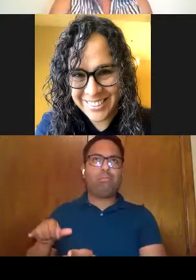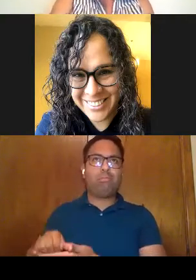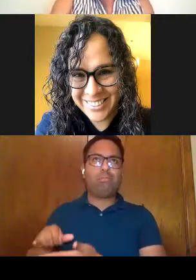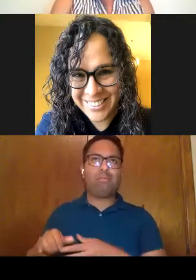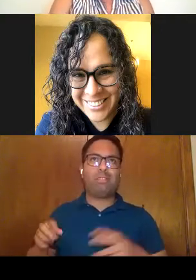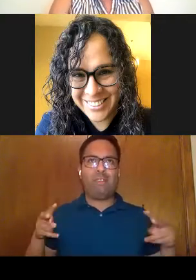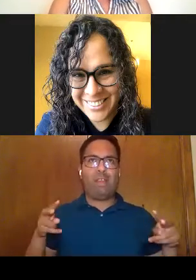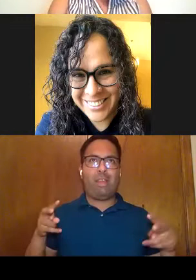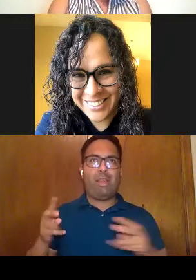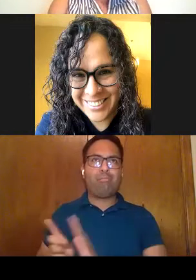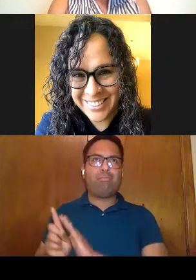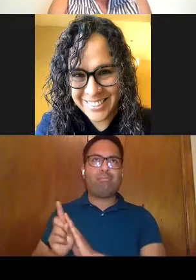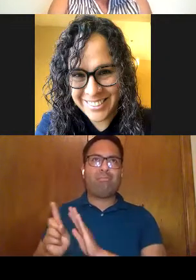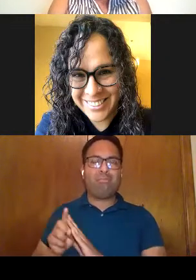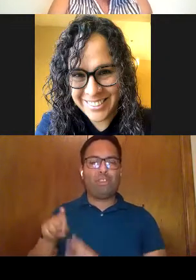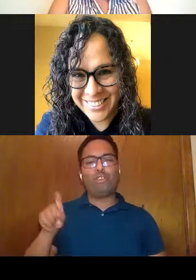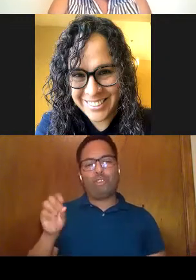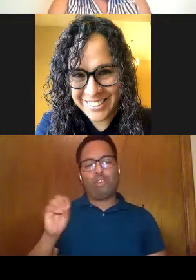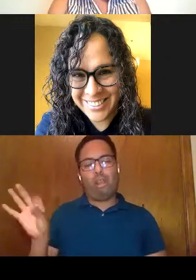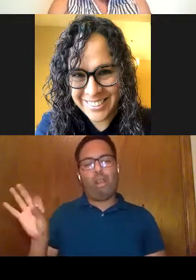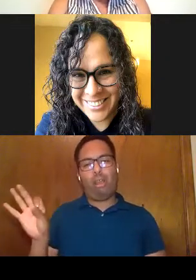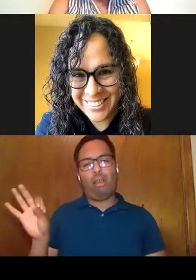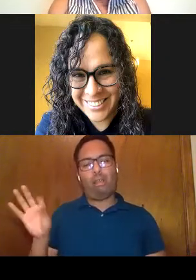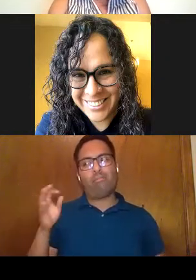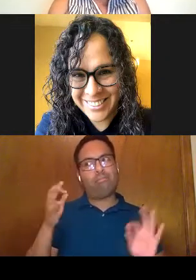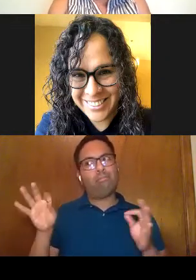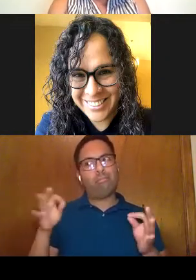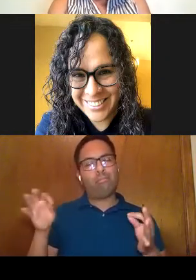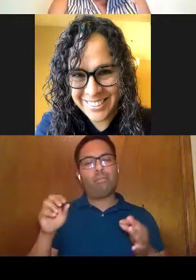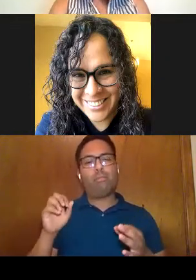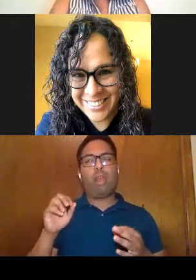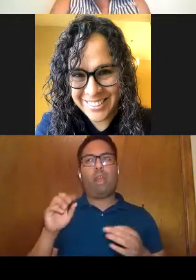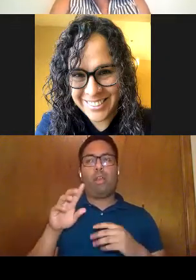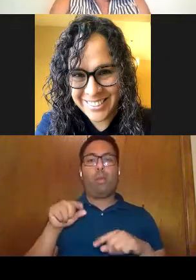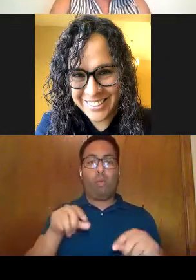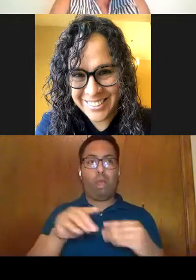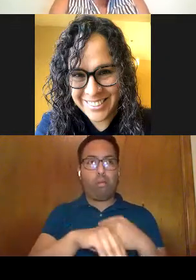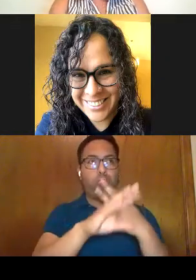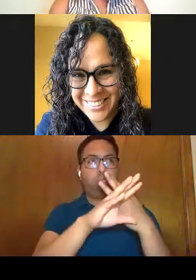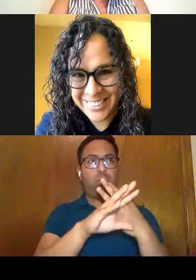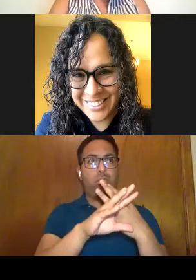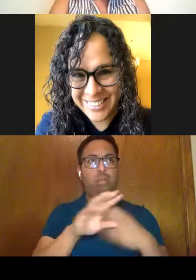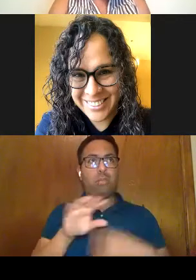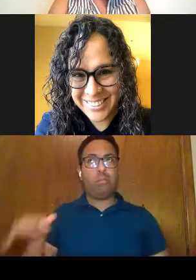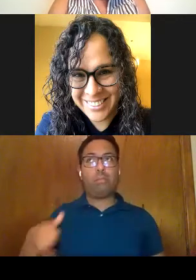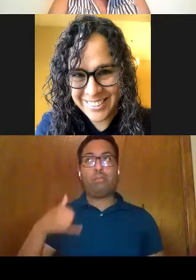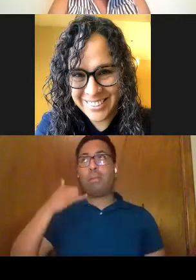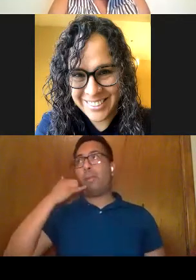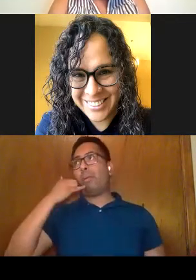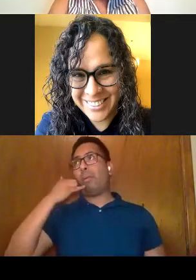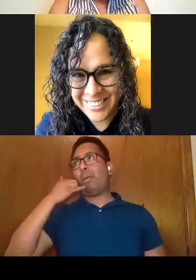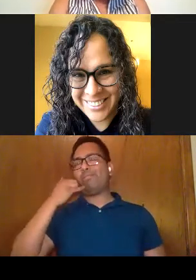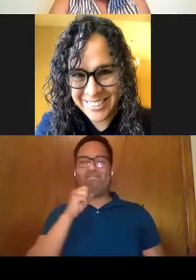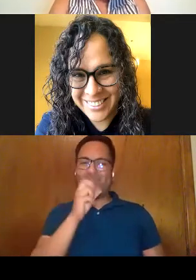you. Having side conversations or taking calls while you're in the appointment, this is not respectful.